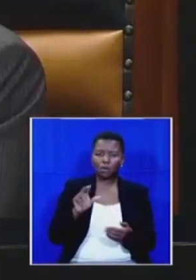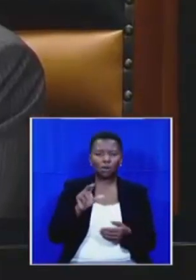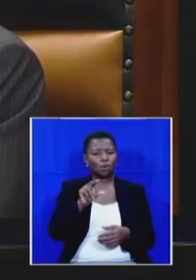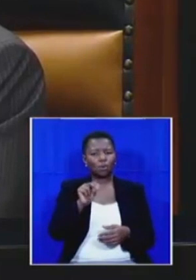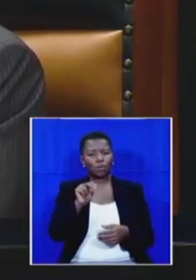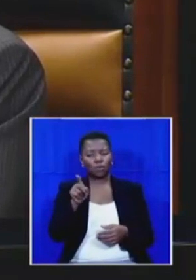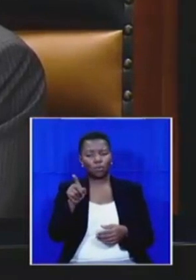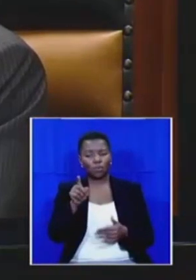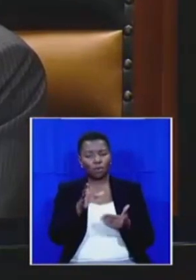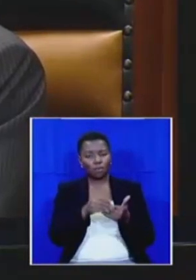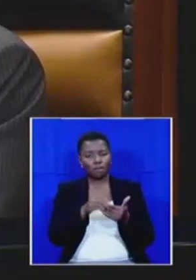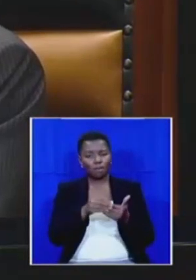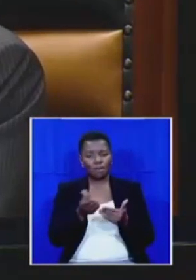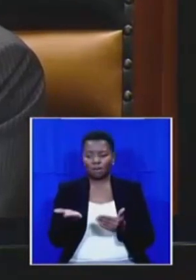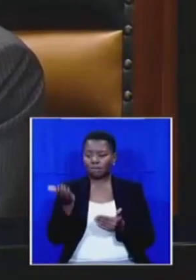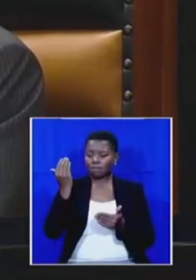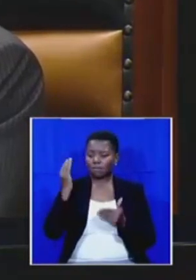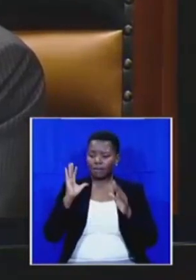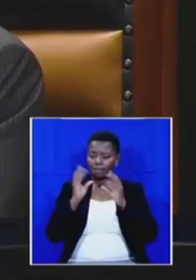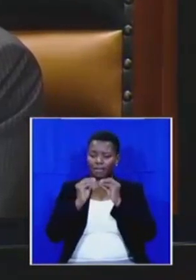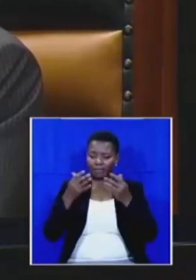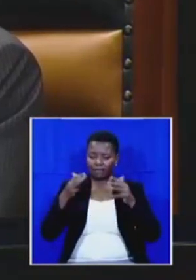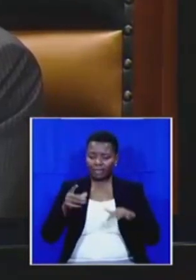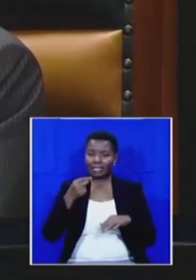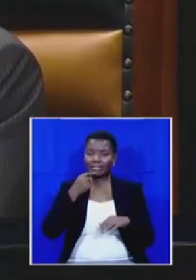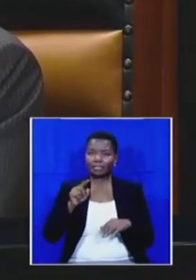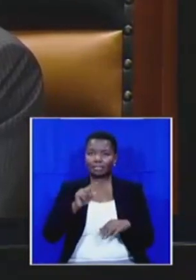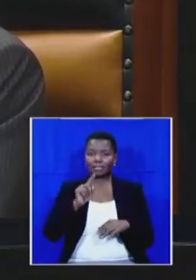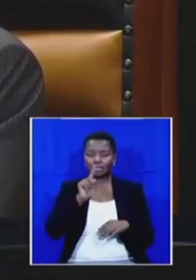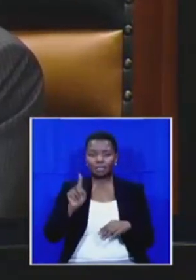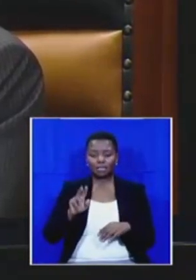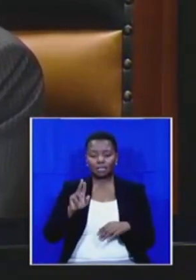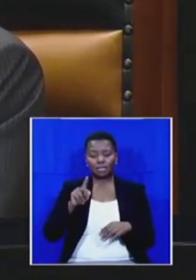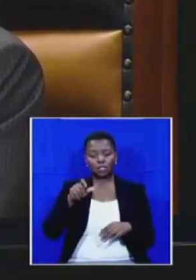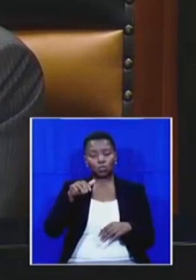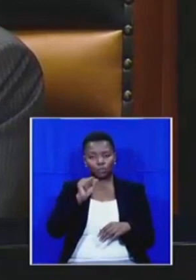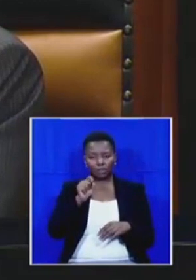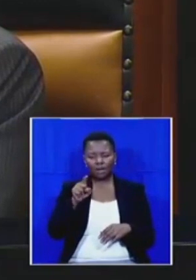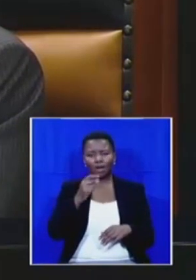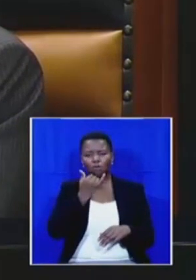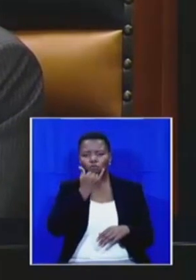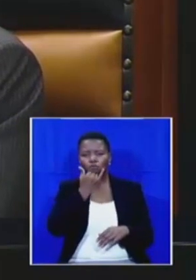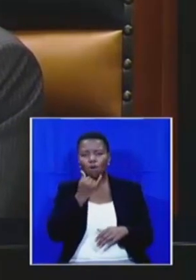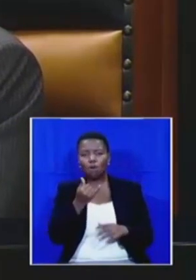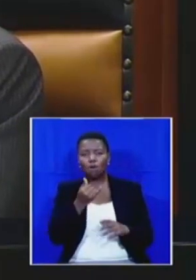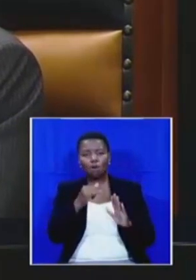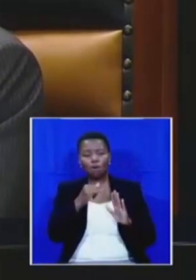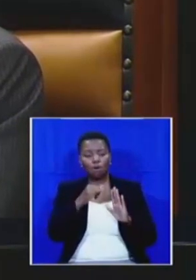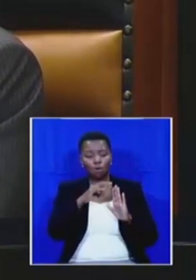Member, in previous sittings of the House, the word Guptas has been ruled unparliamentary as well.